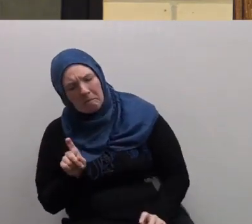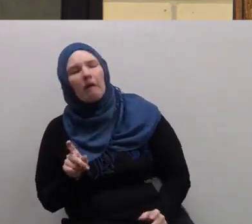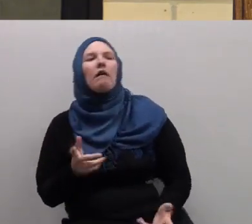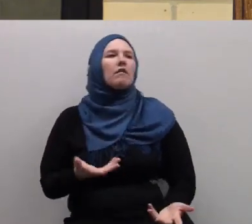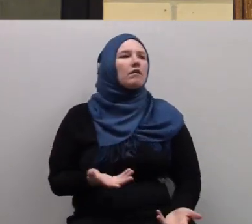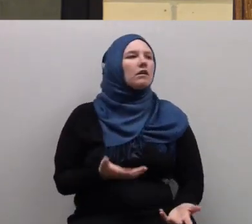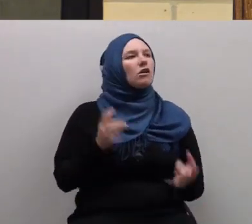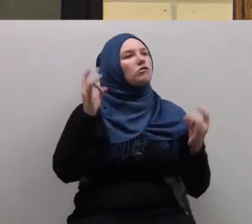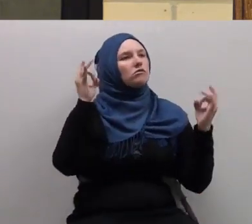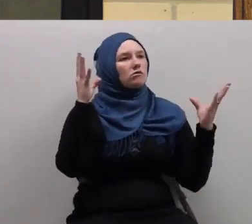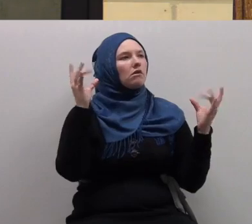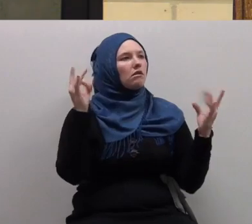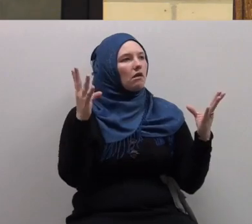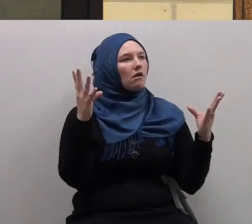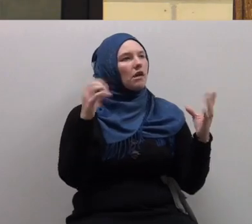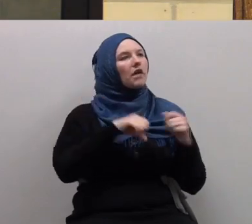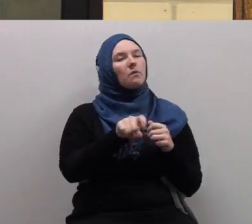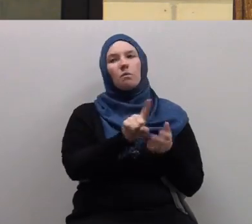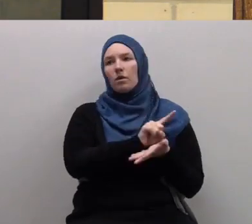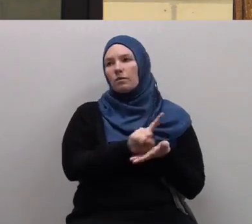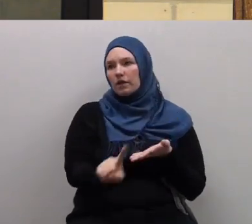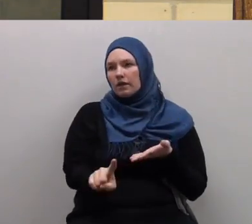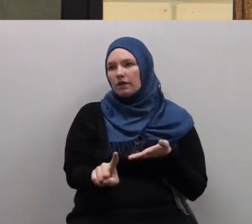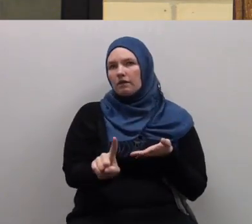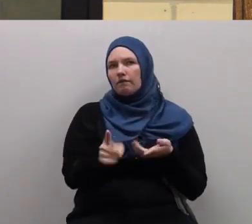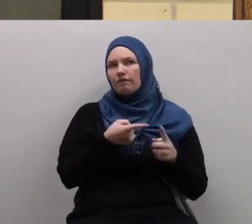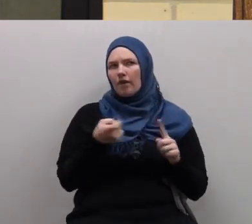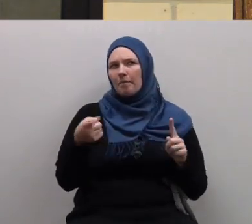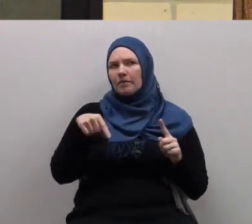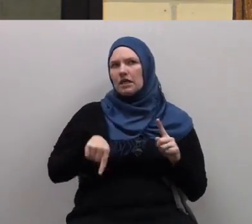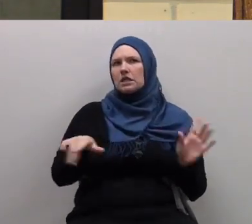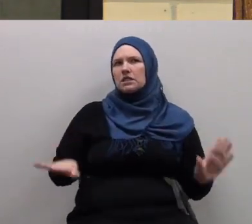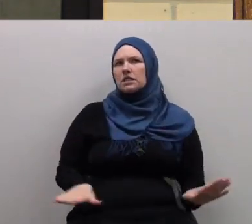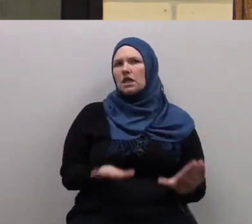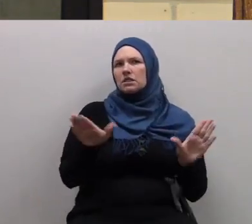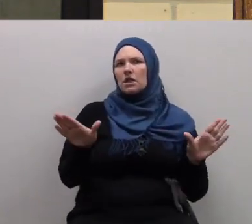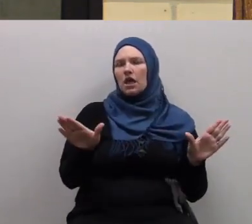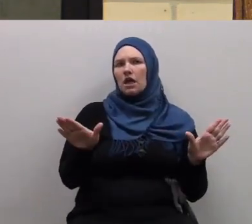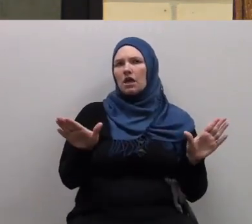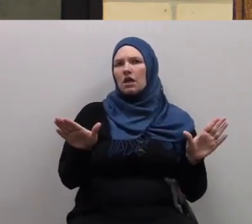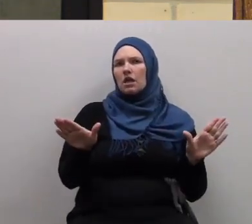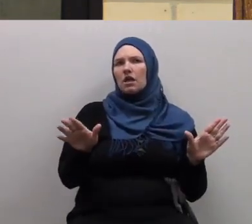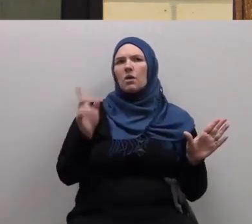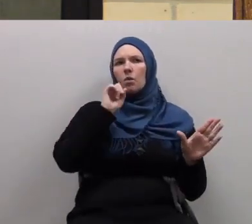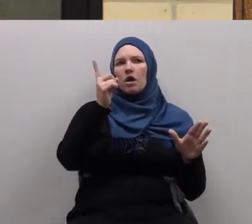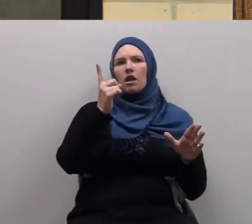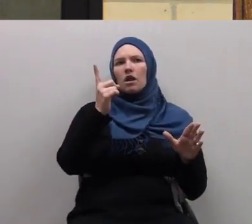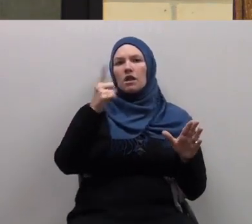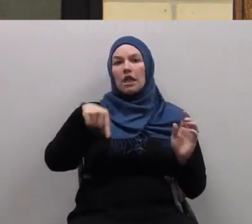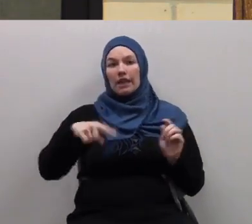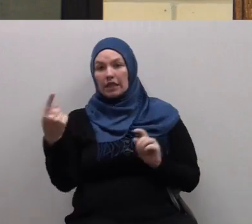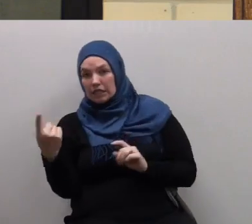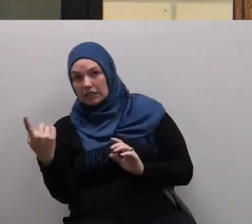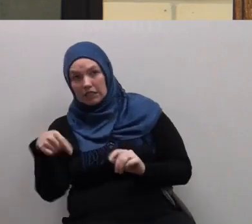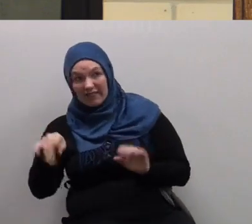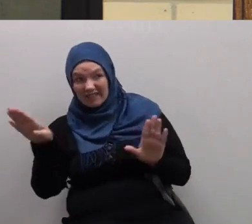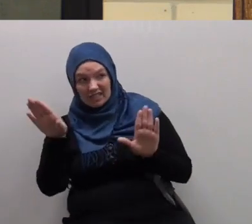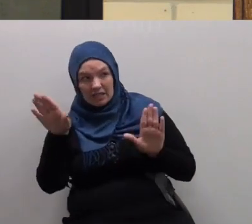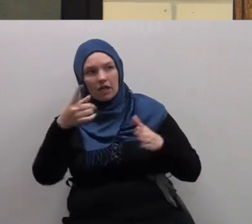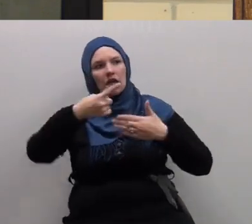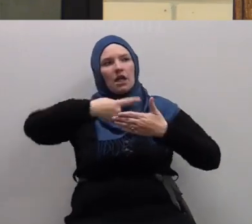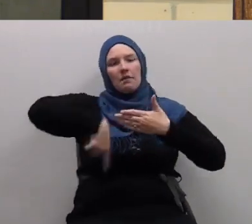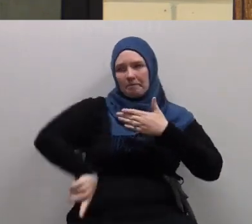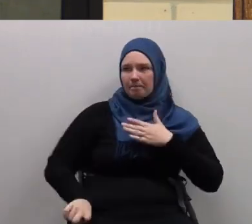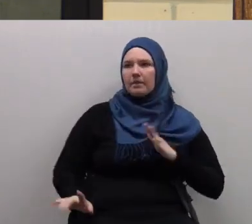Inshallah, in a week from this Sunday, which will be Sunday the 26th